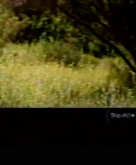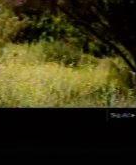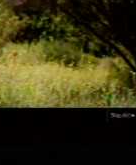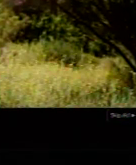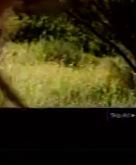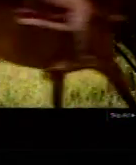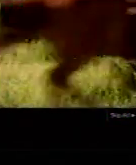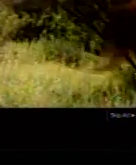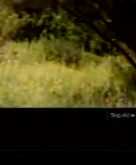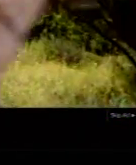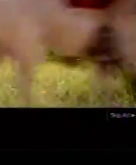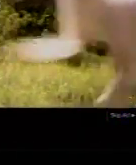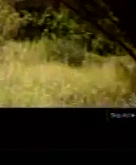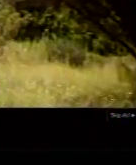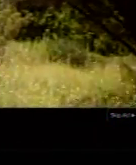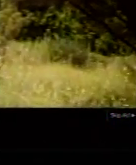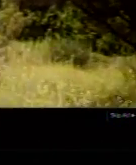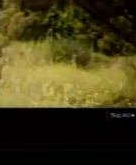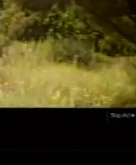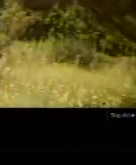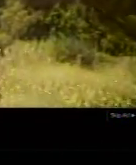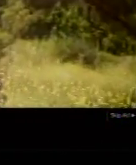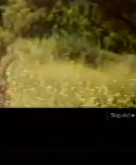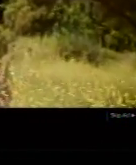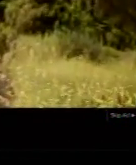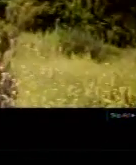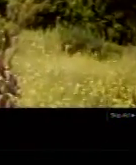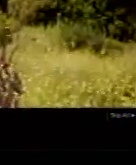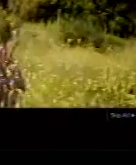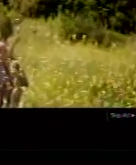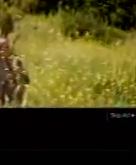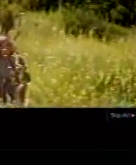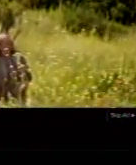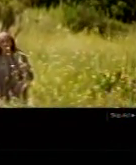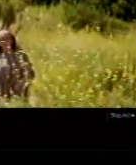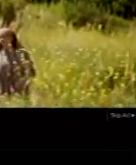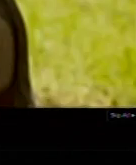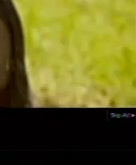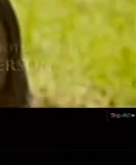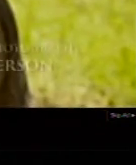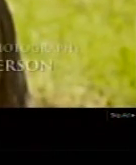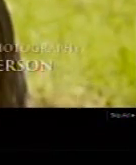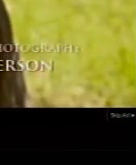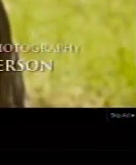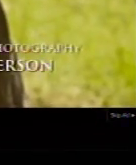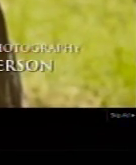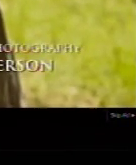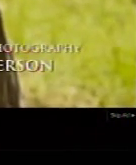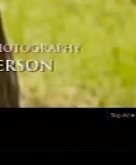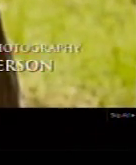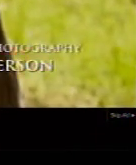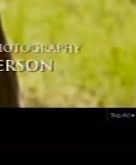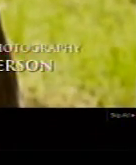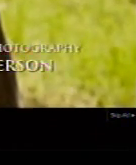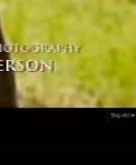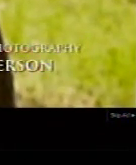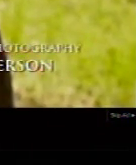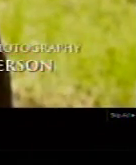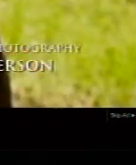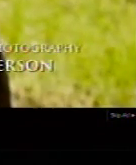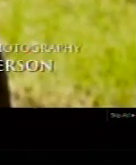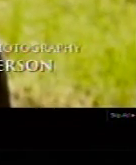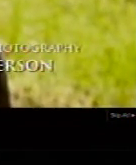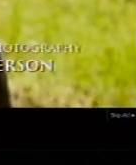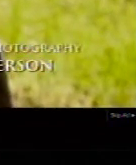foretaste of a better future. But why? Why was a virgin chosen to be